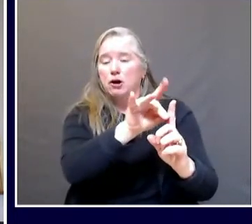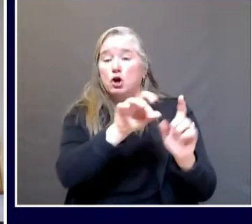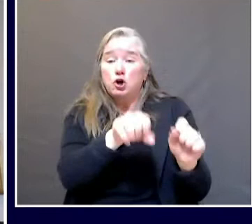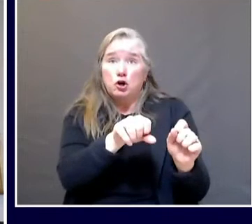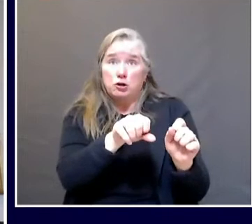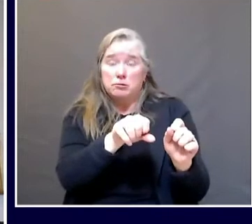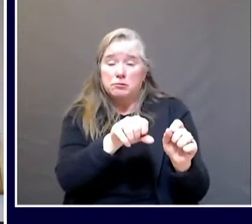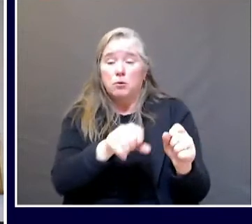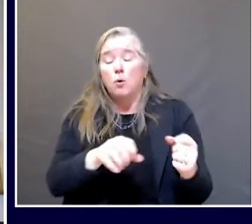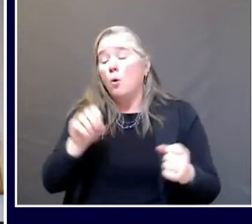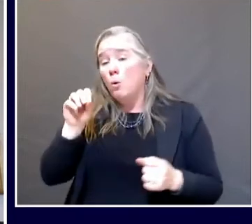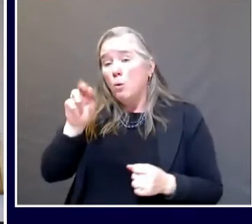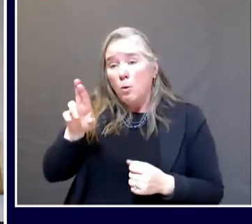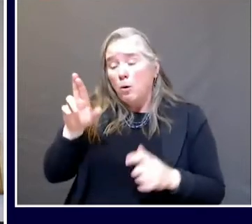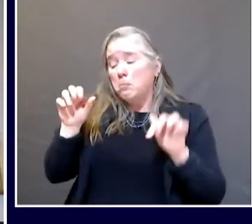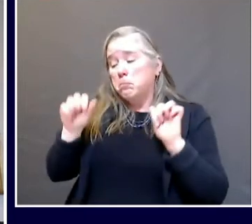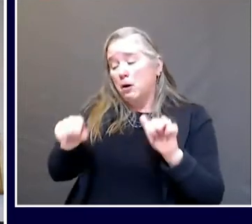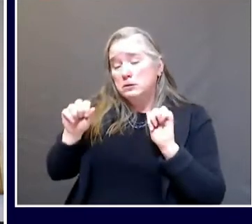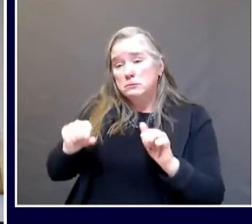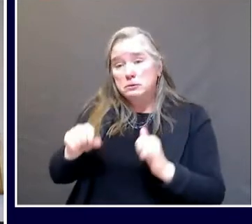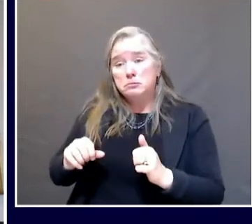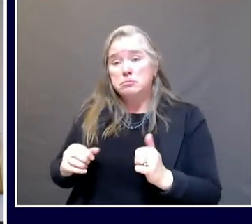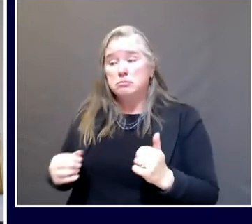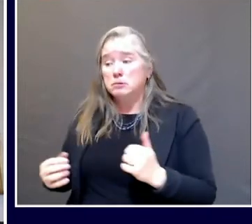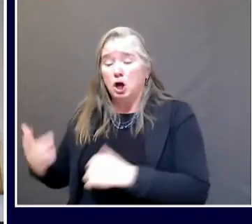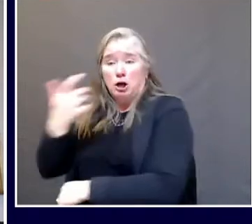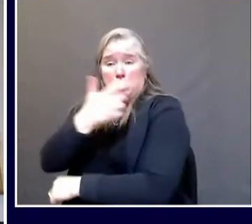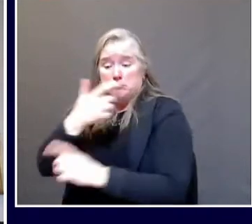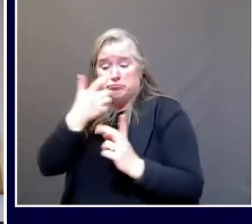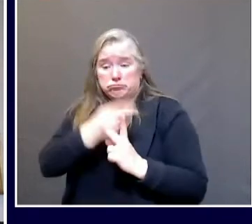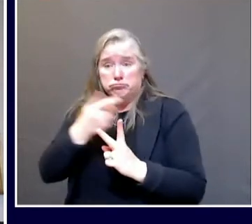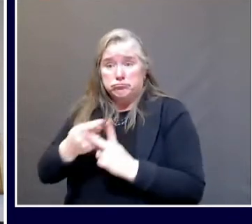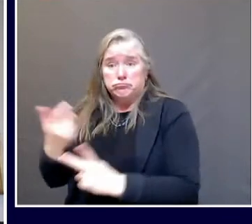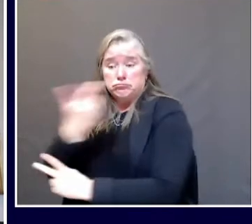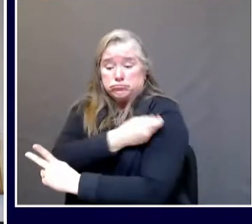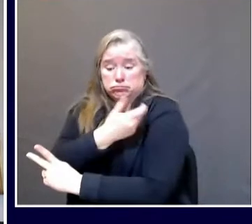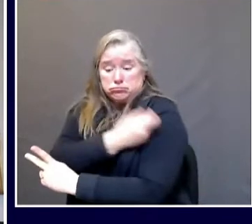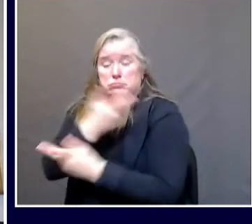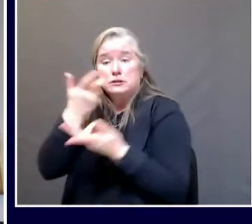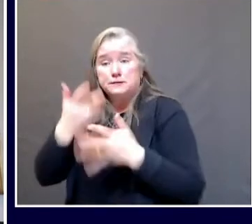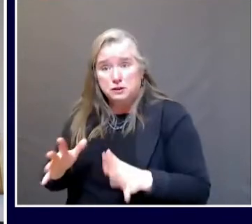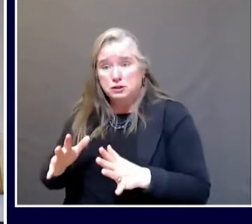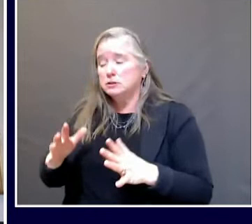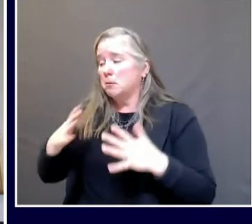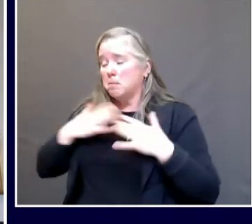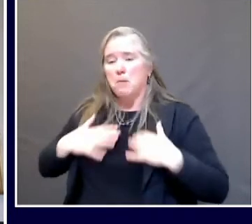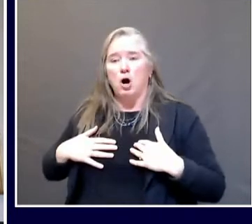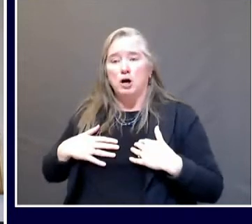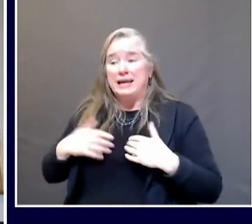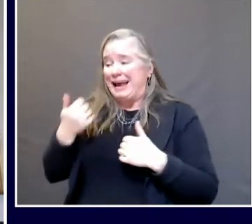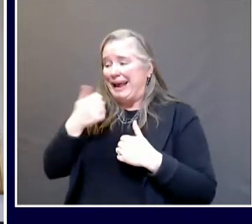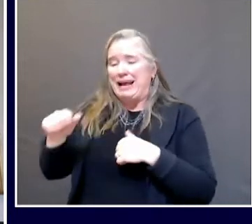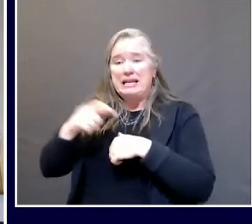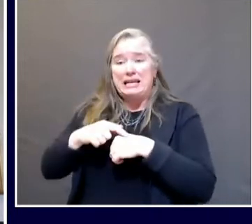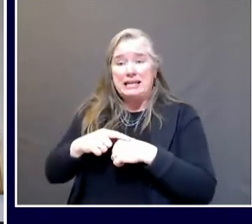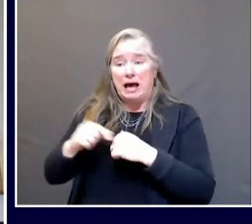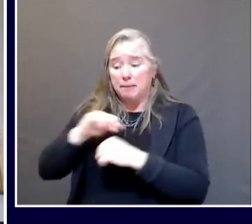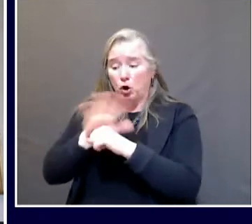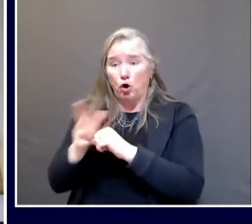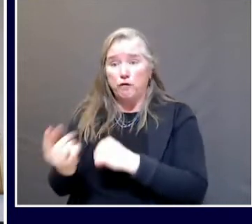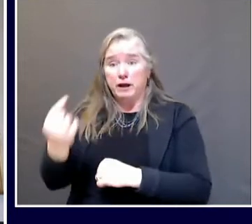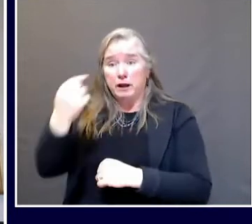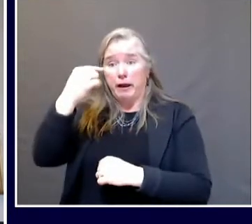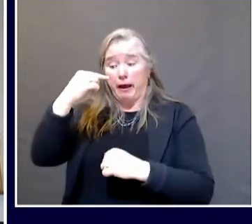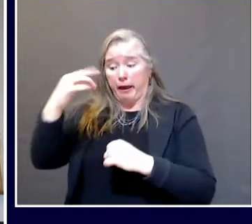the hospital, the number of people who die. But until we know scientifically for sure how effective the vaccine